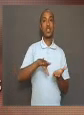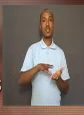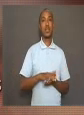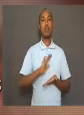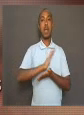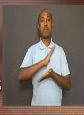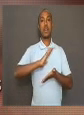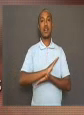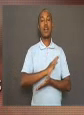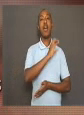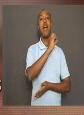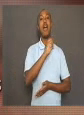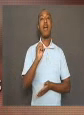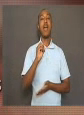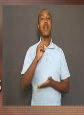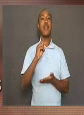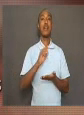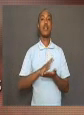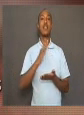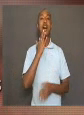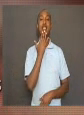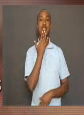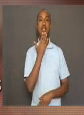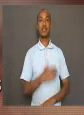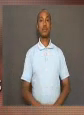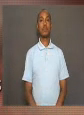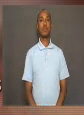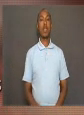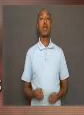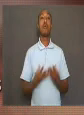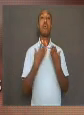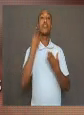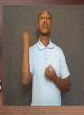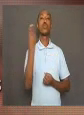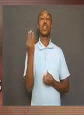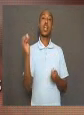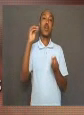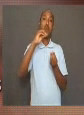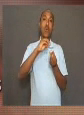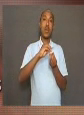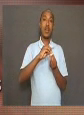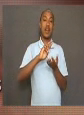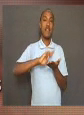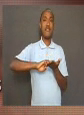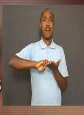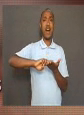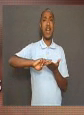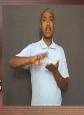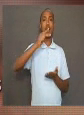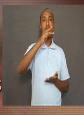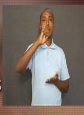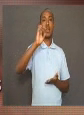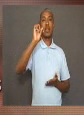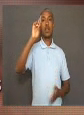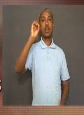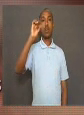paper, and dyes. More uses include refining petroleum,